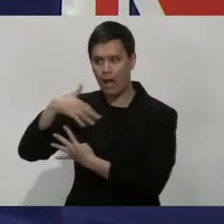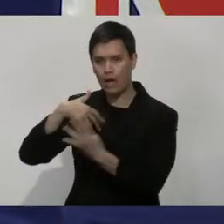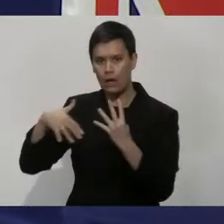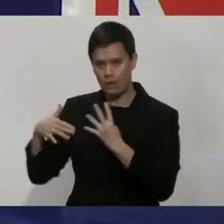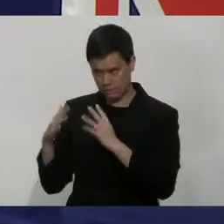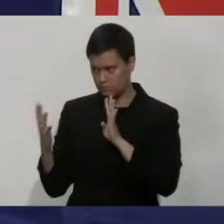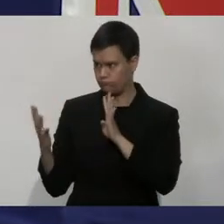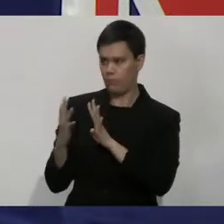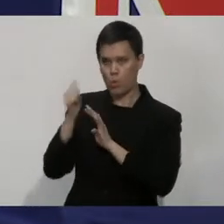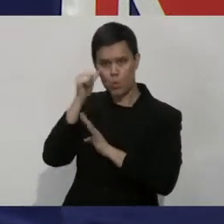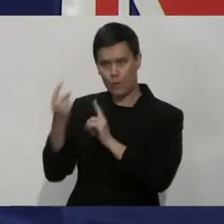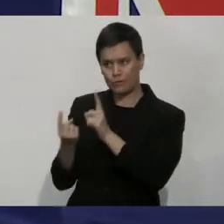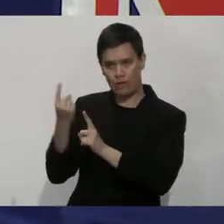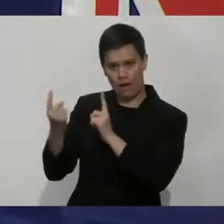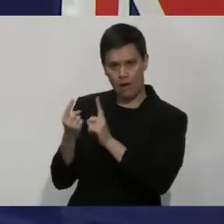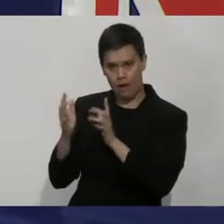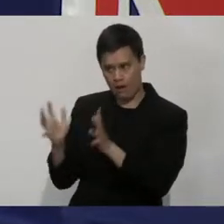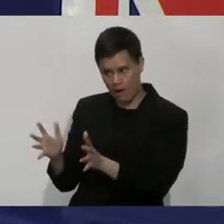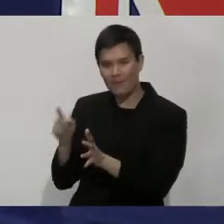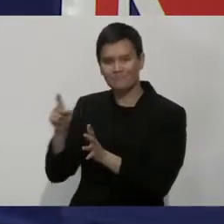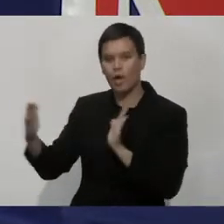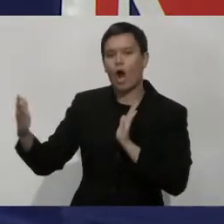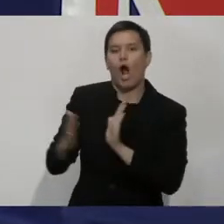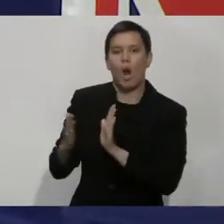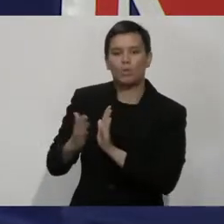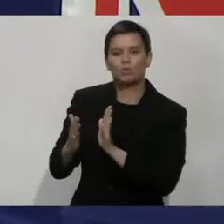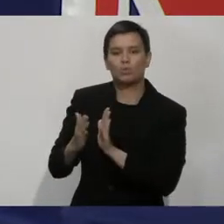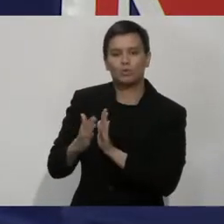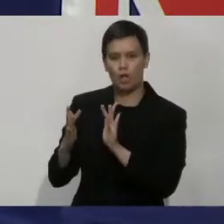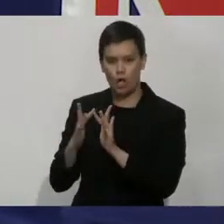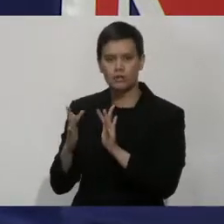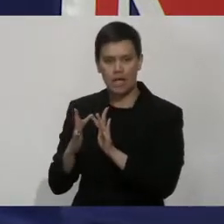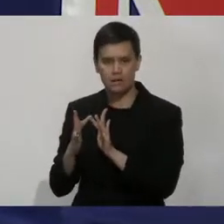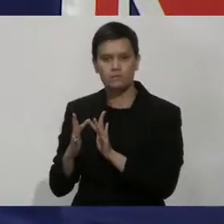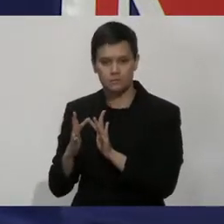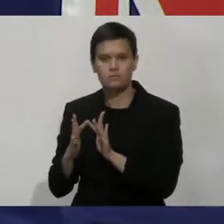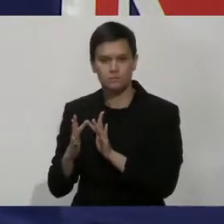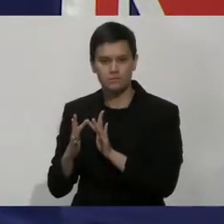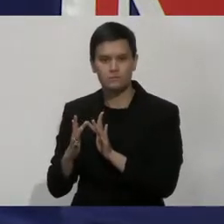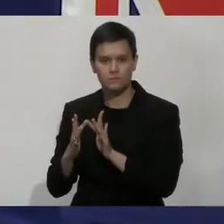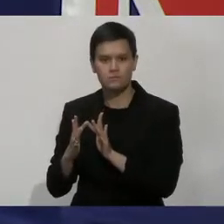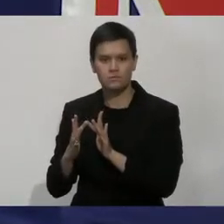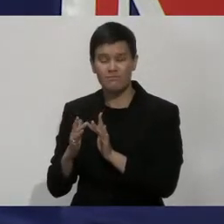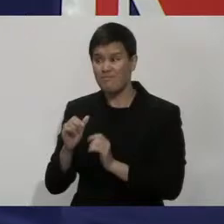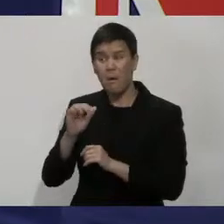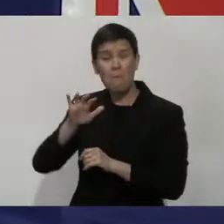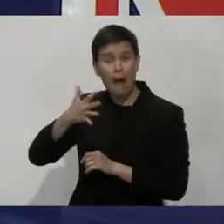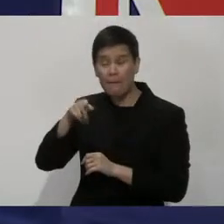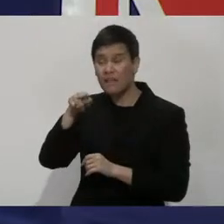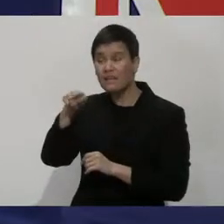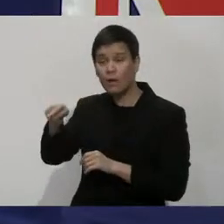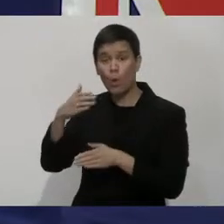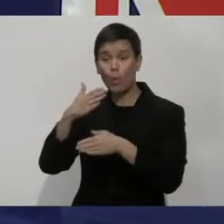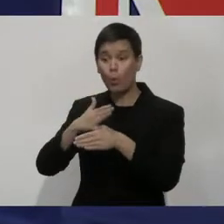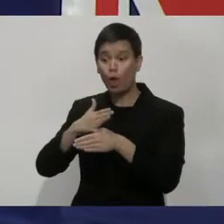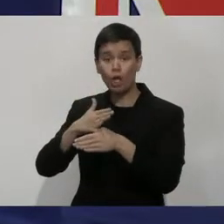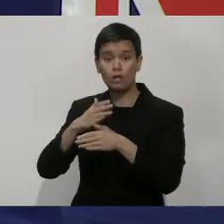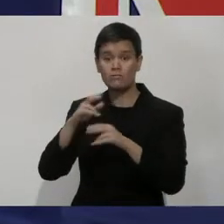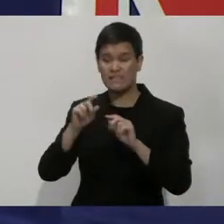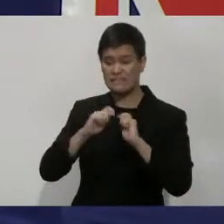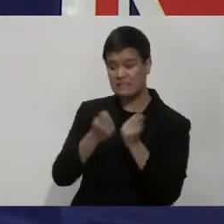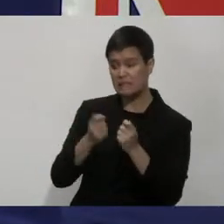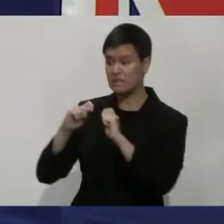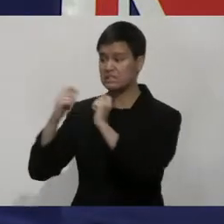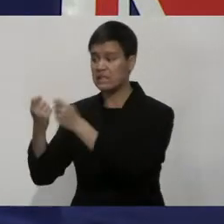where we essentially treated all members of those workplaces as if they were close contacts, even though only a small number fitted the